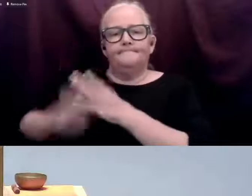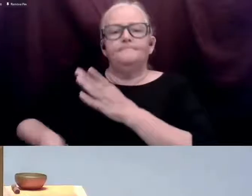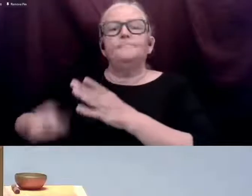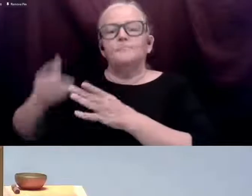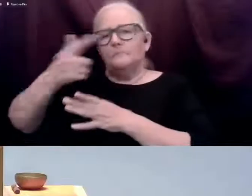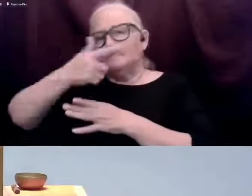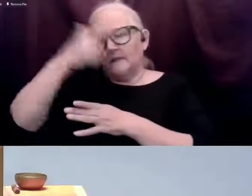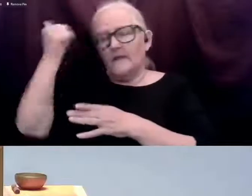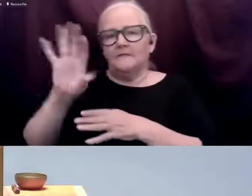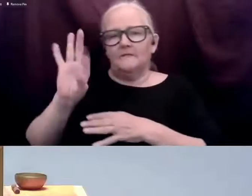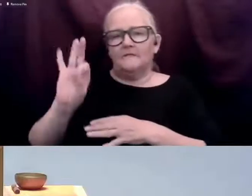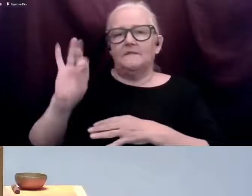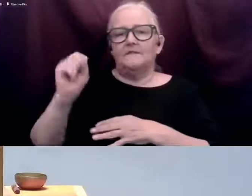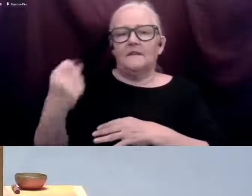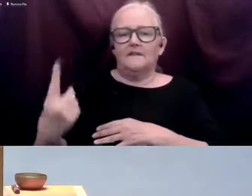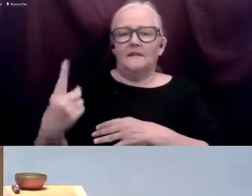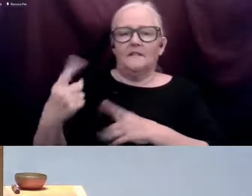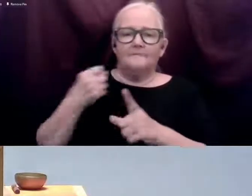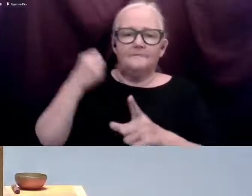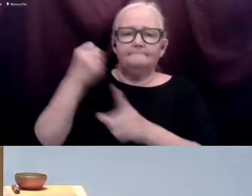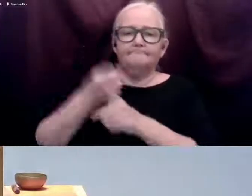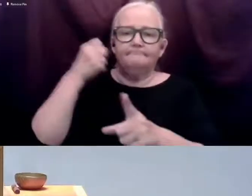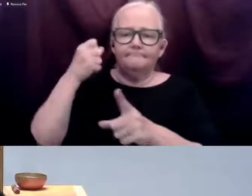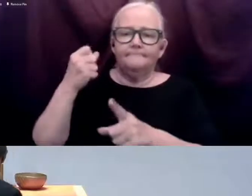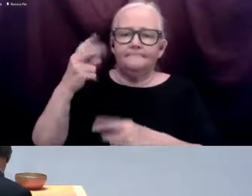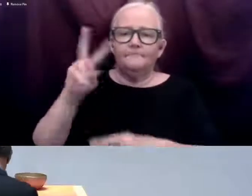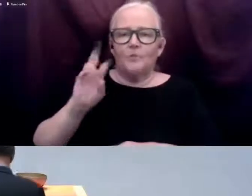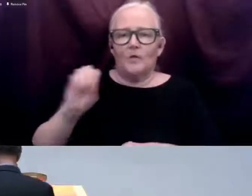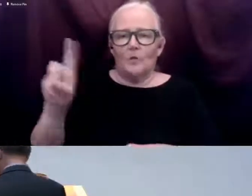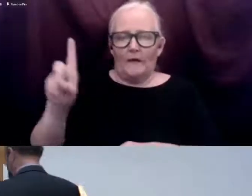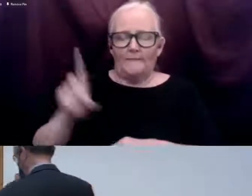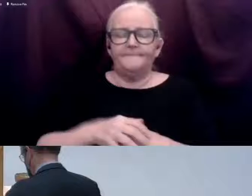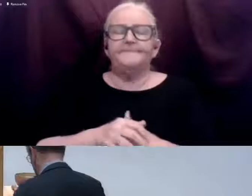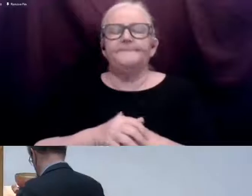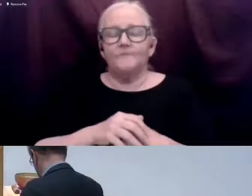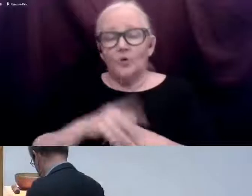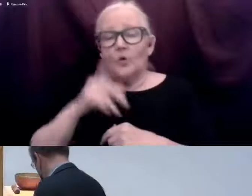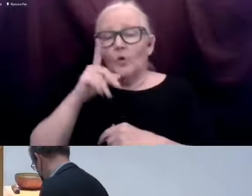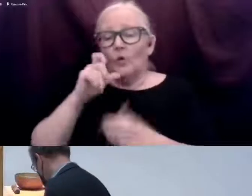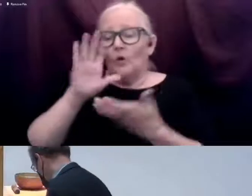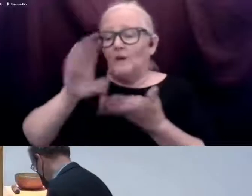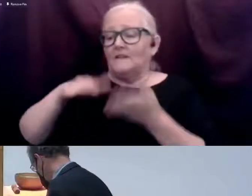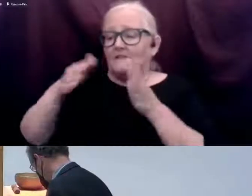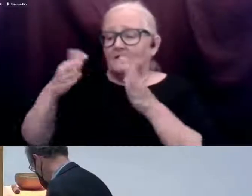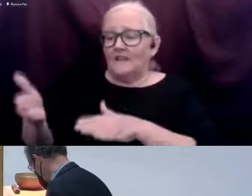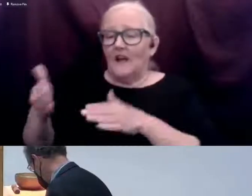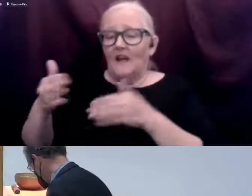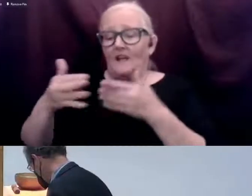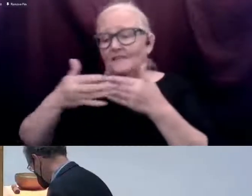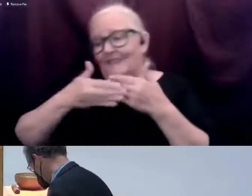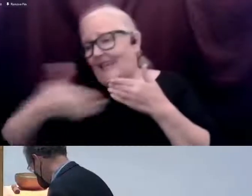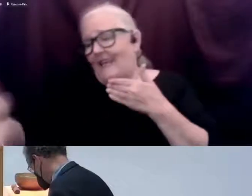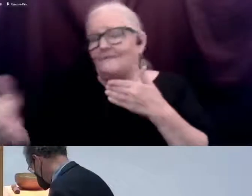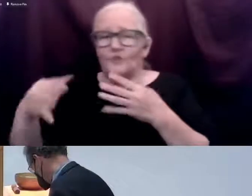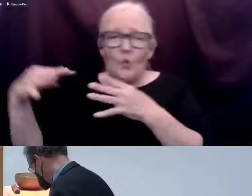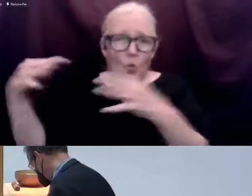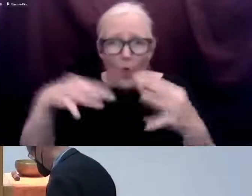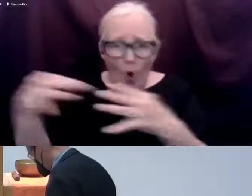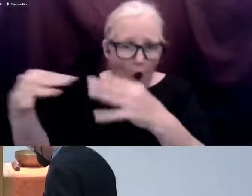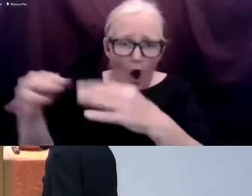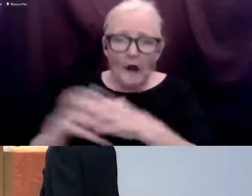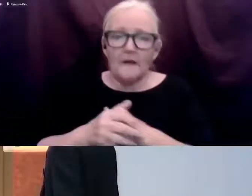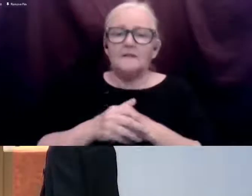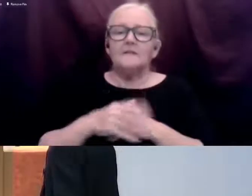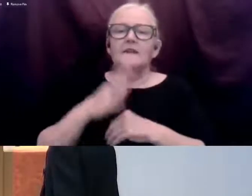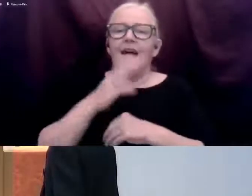11th, 2001, those who died in the wars that followed. And we lift up the millions around the world